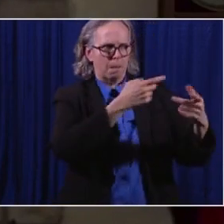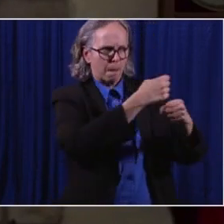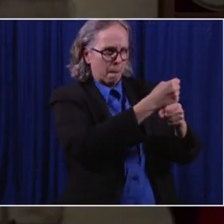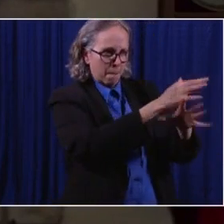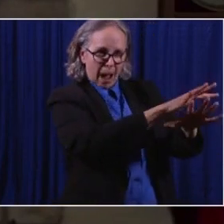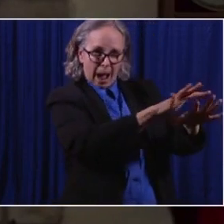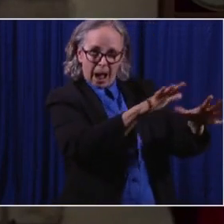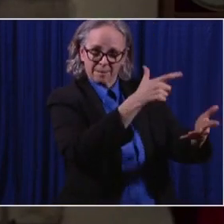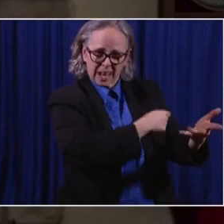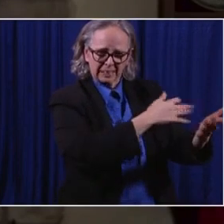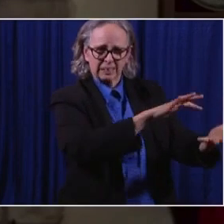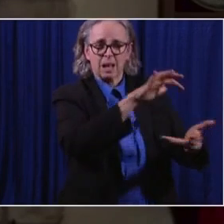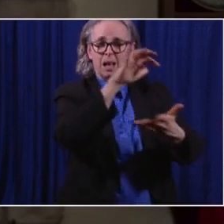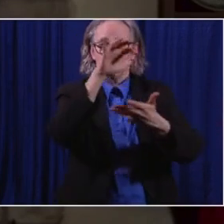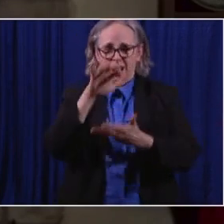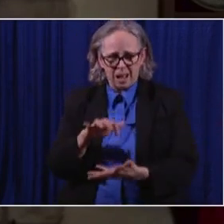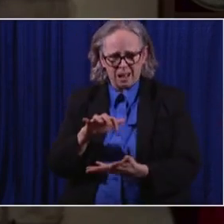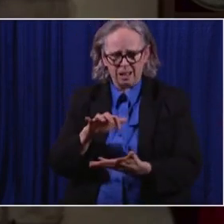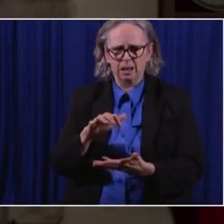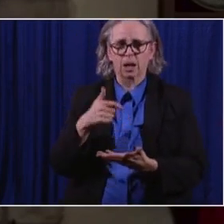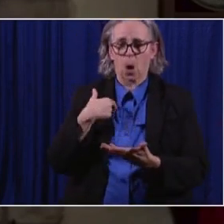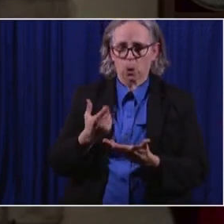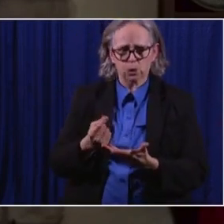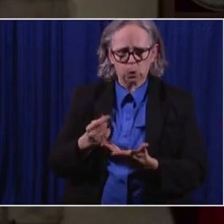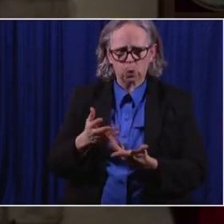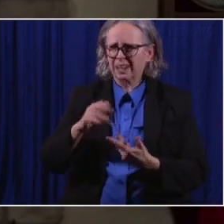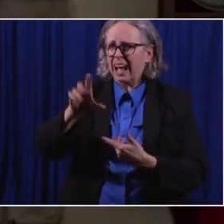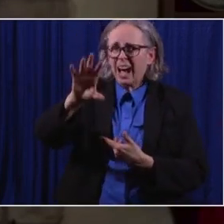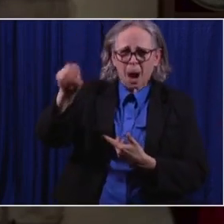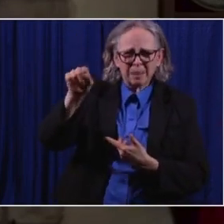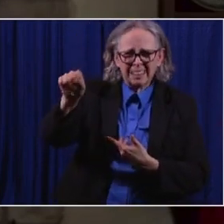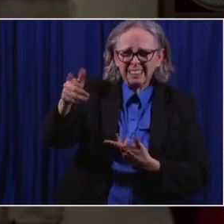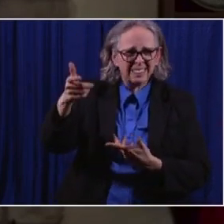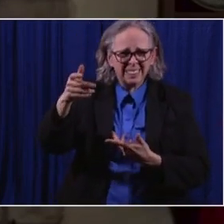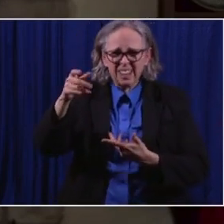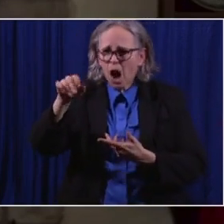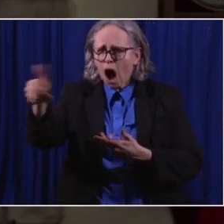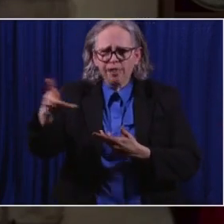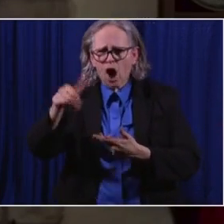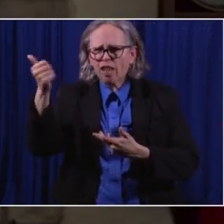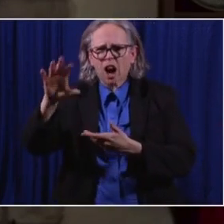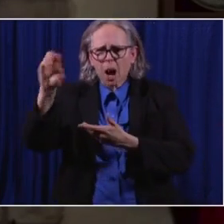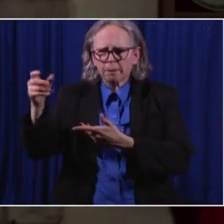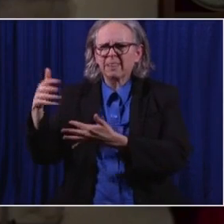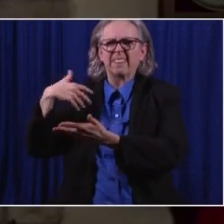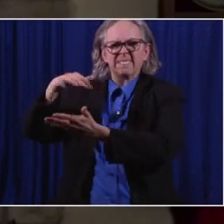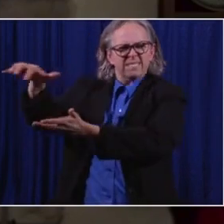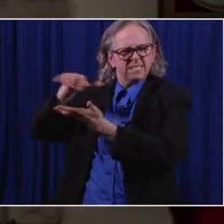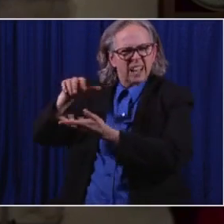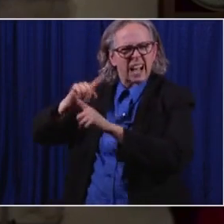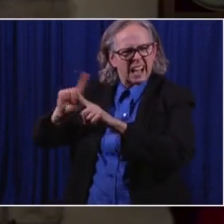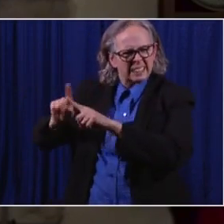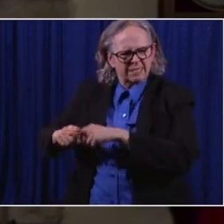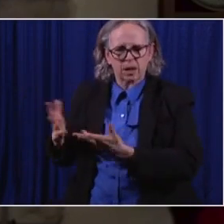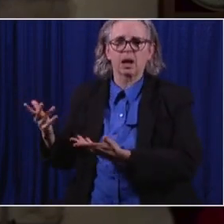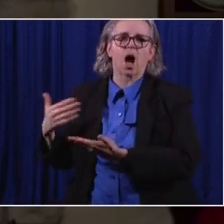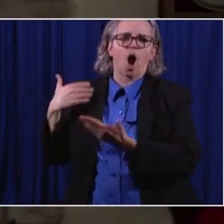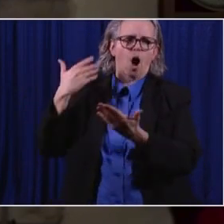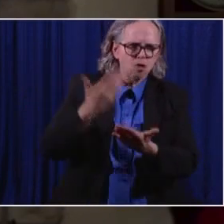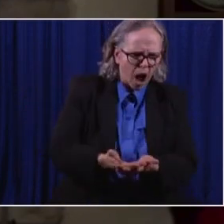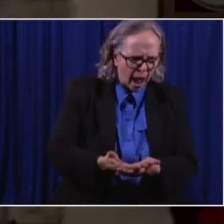doing the logistics, another company that's been hired by the federal government to do the logistics, and then you have the freight company that is transporting it.